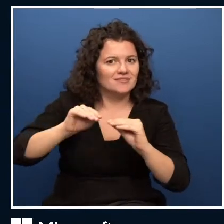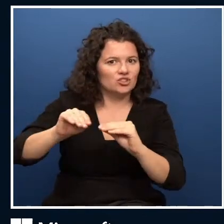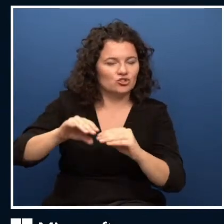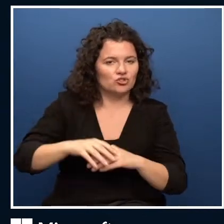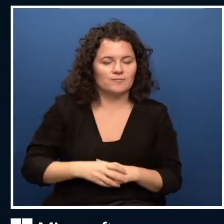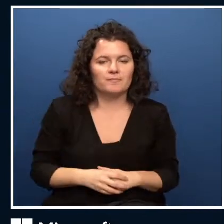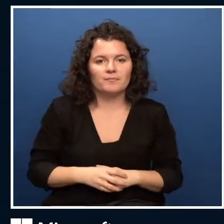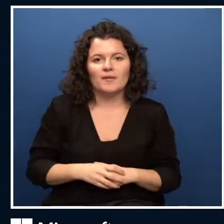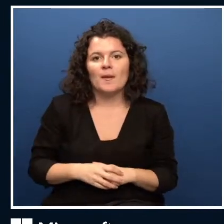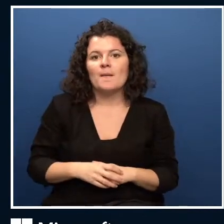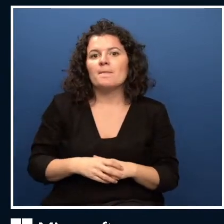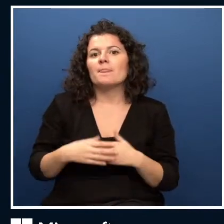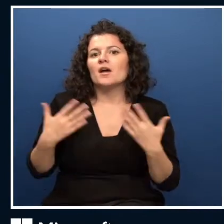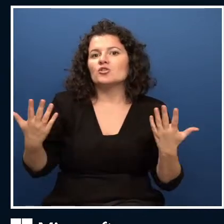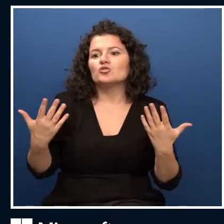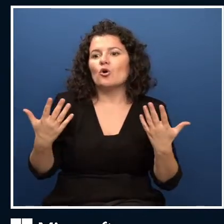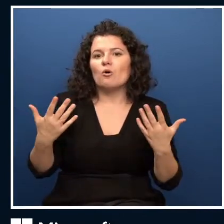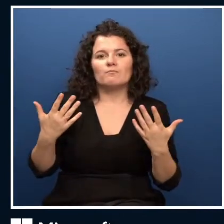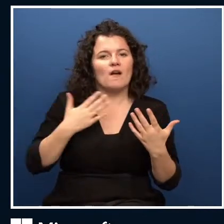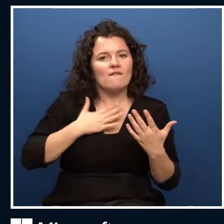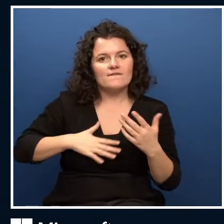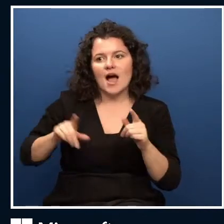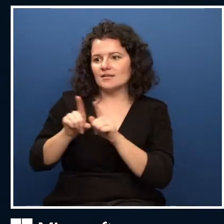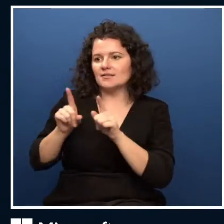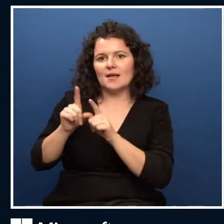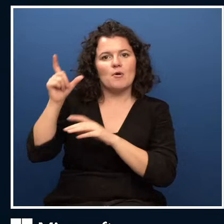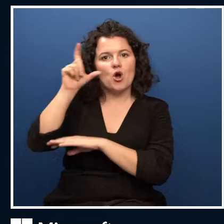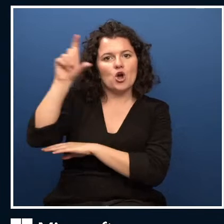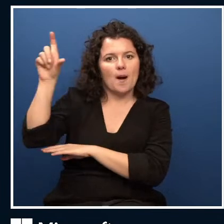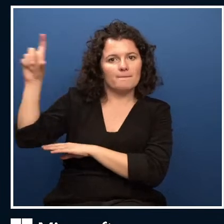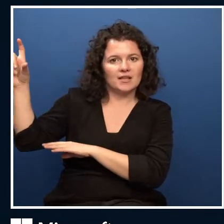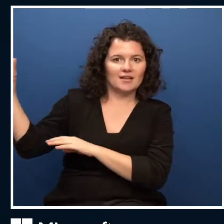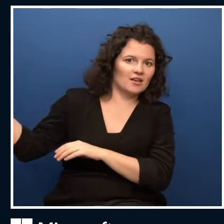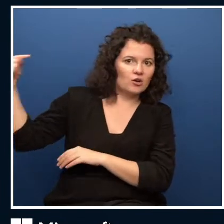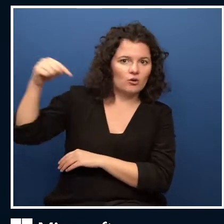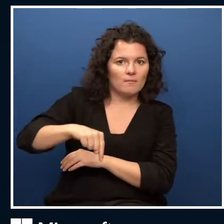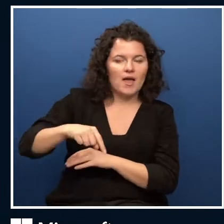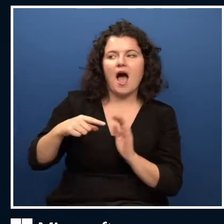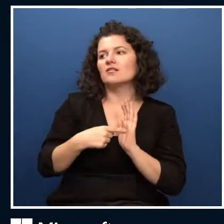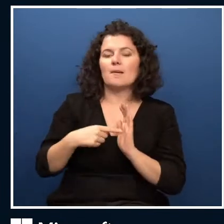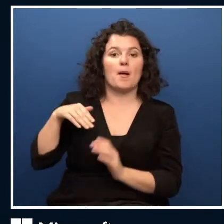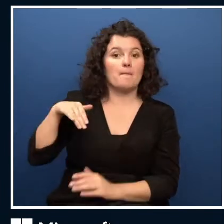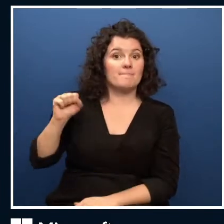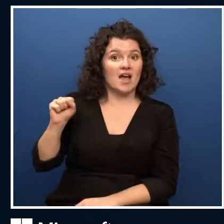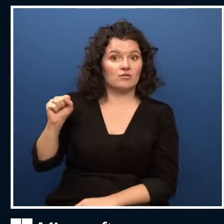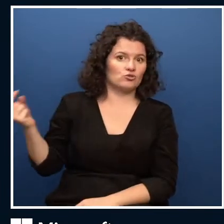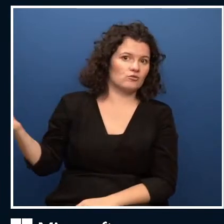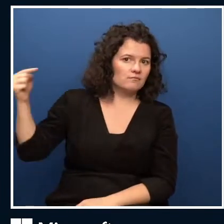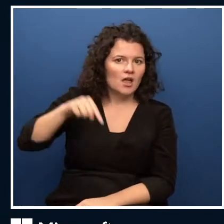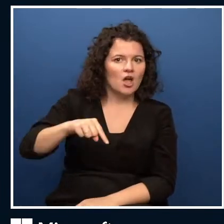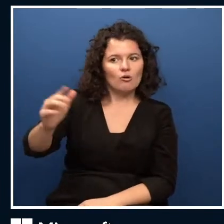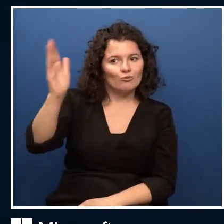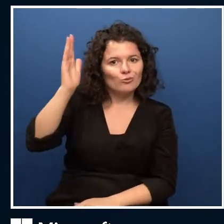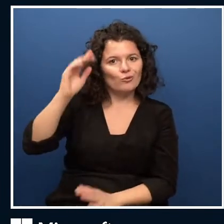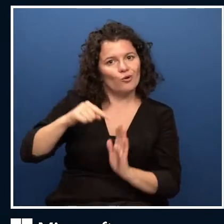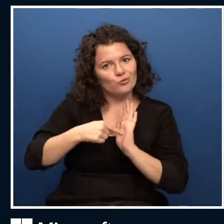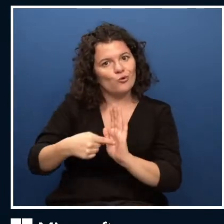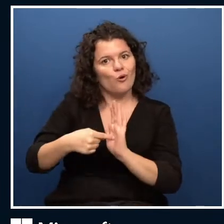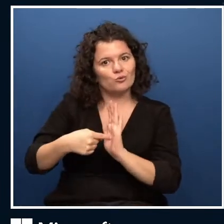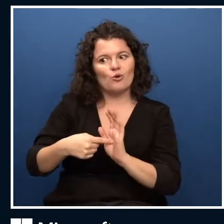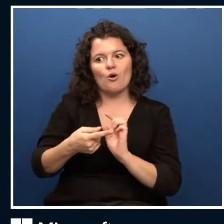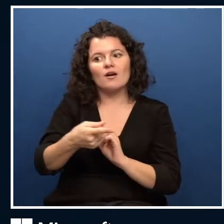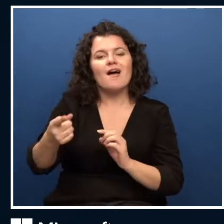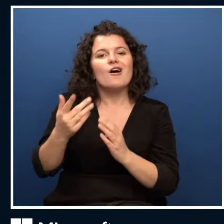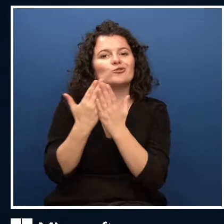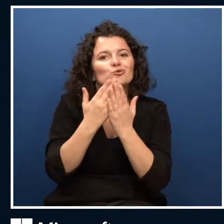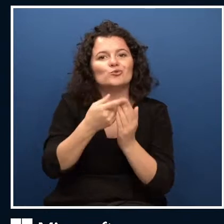hold industry-specific talks. We've had Microsoft as one of our partners on the talks, as you know. So they kind of bring in experiences